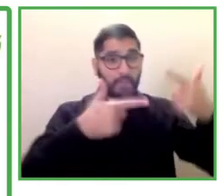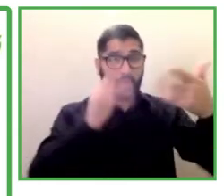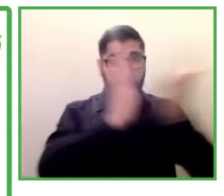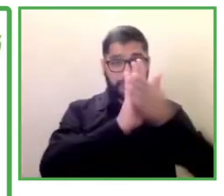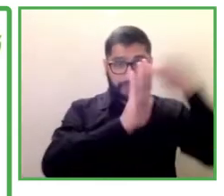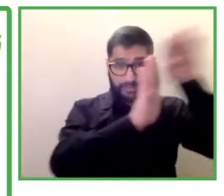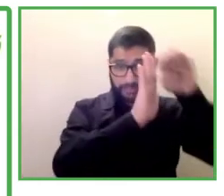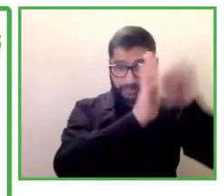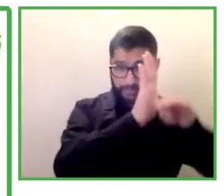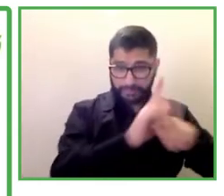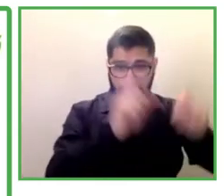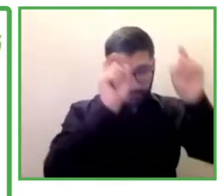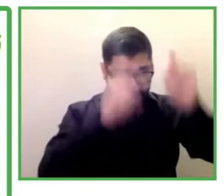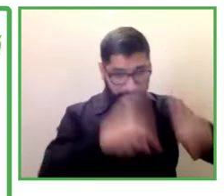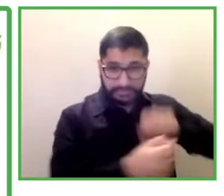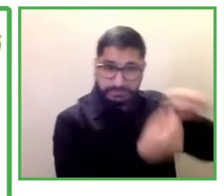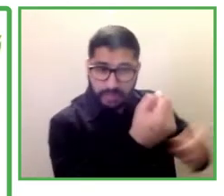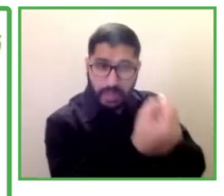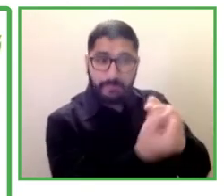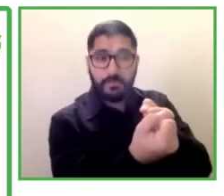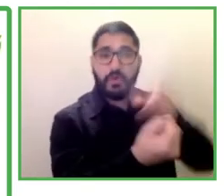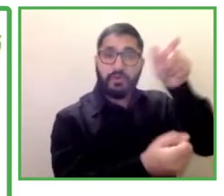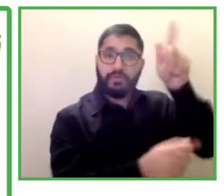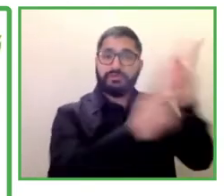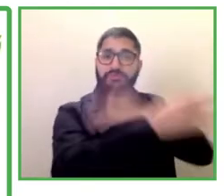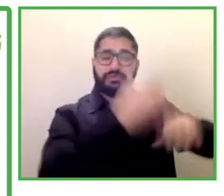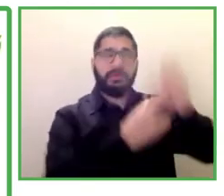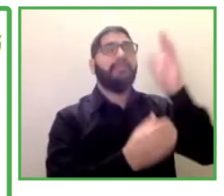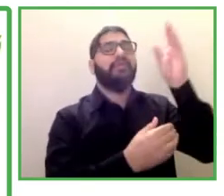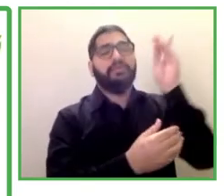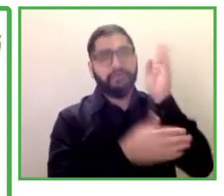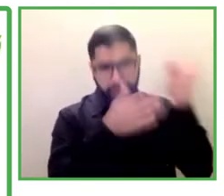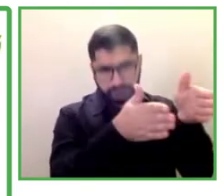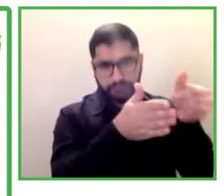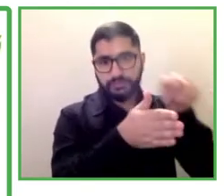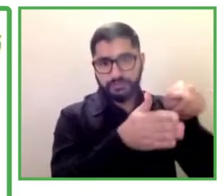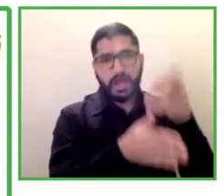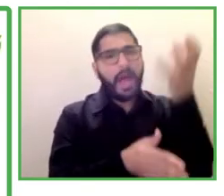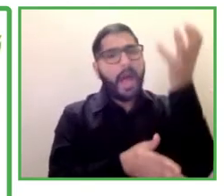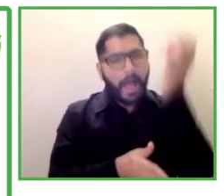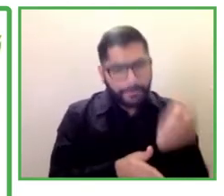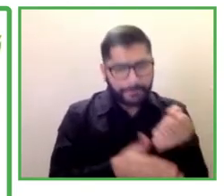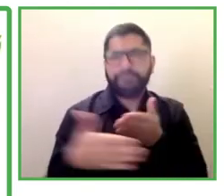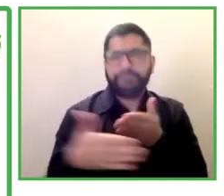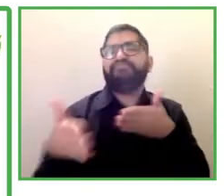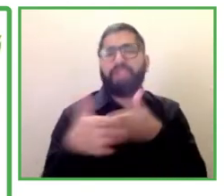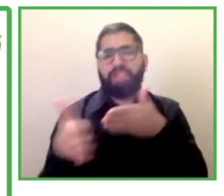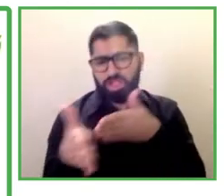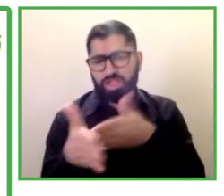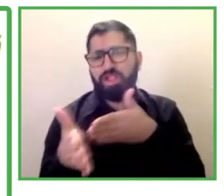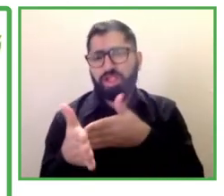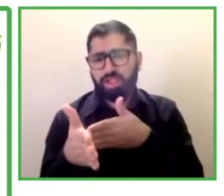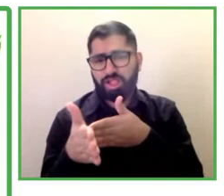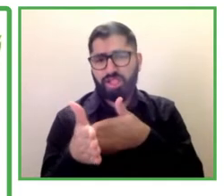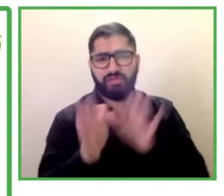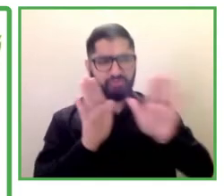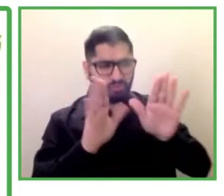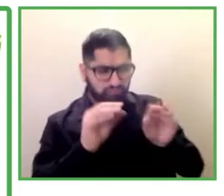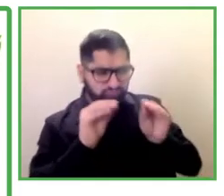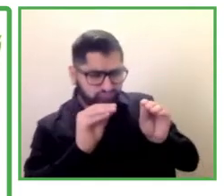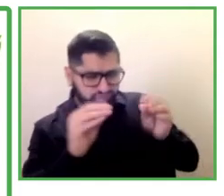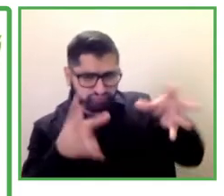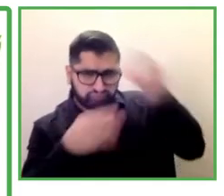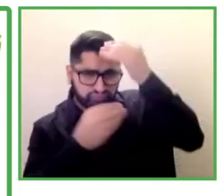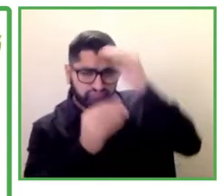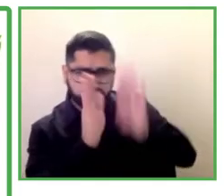good for us. Many times the people have deficiencies in their formation, in their training. So one